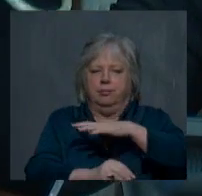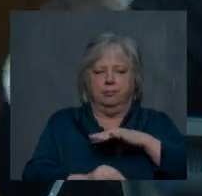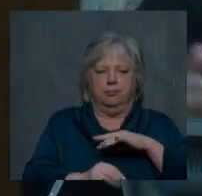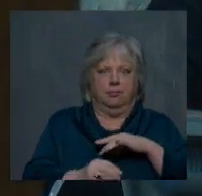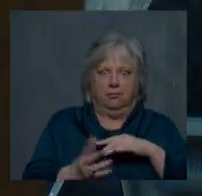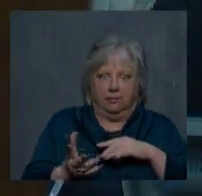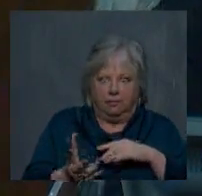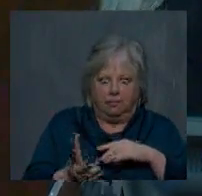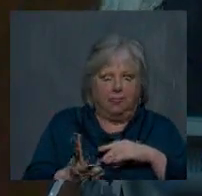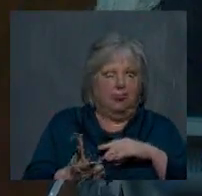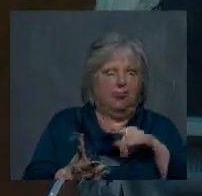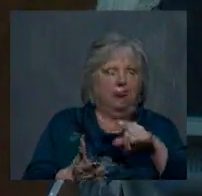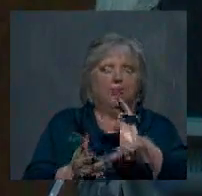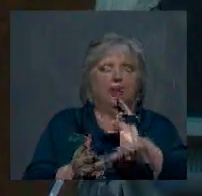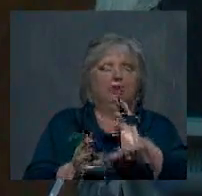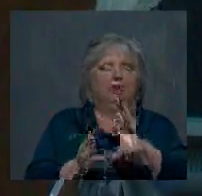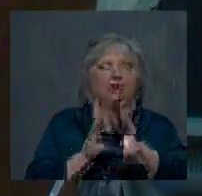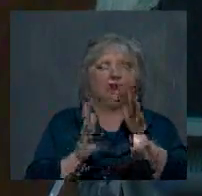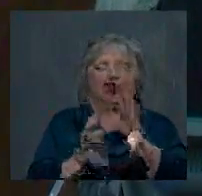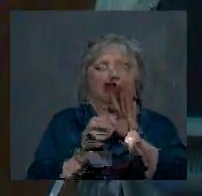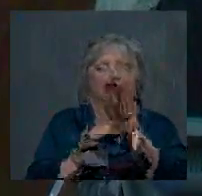and there's been